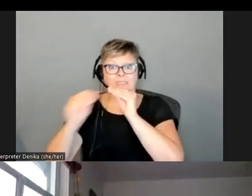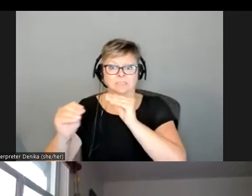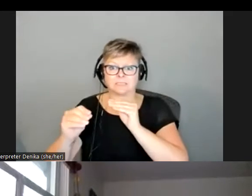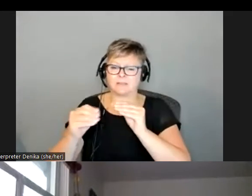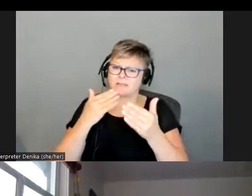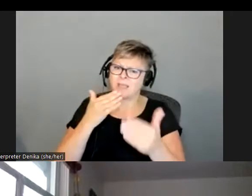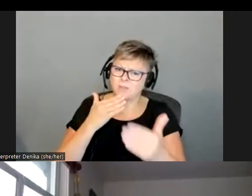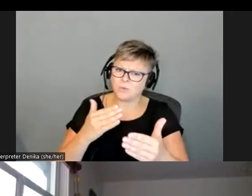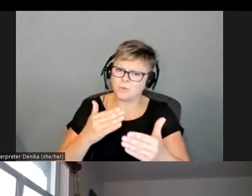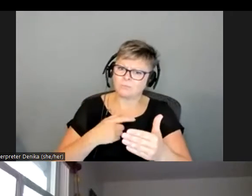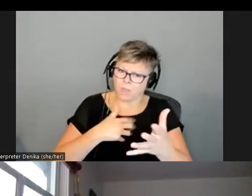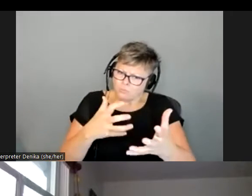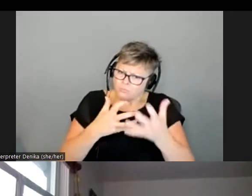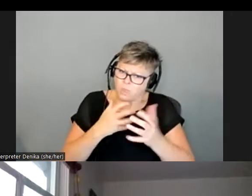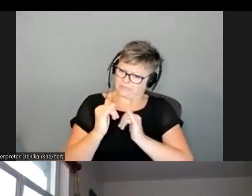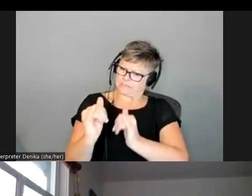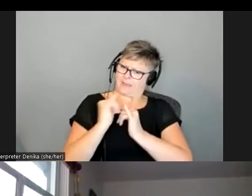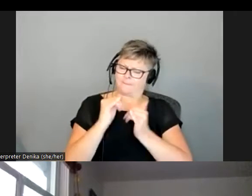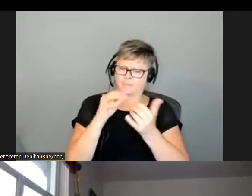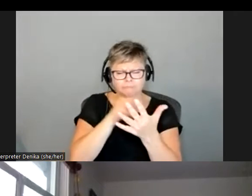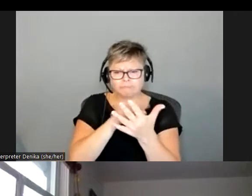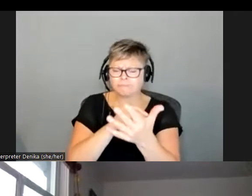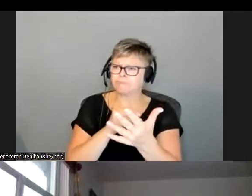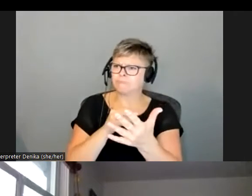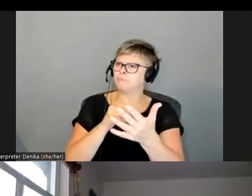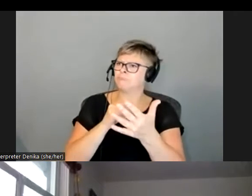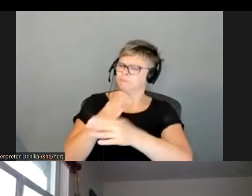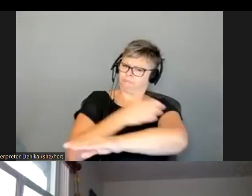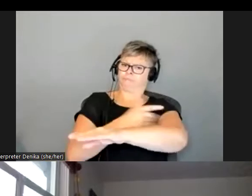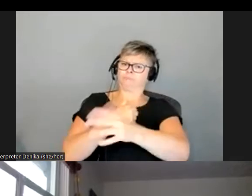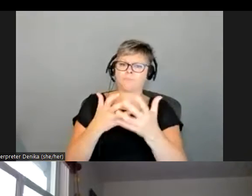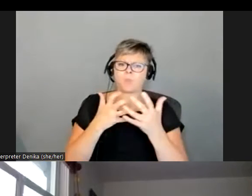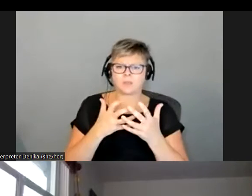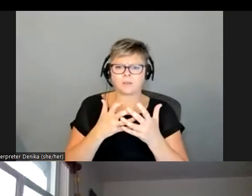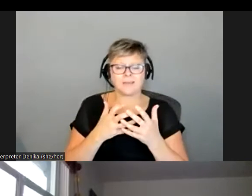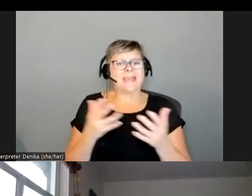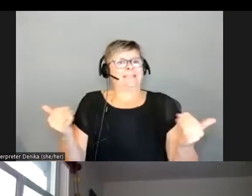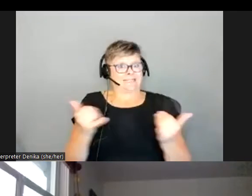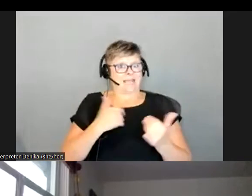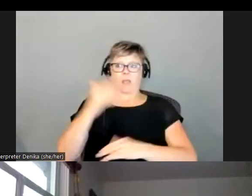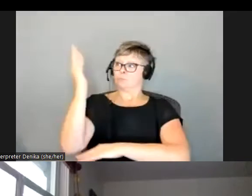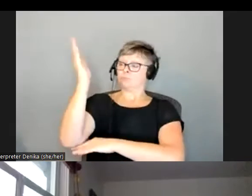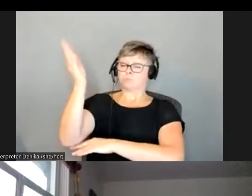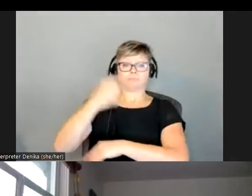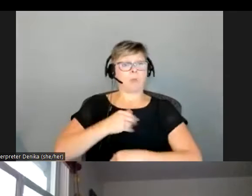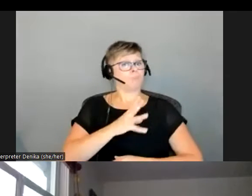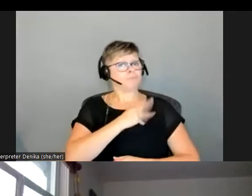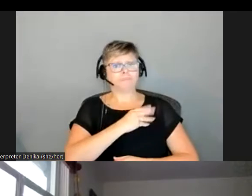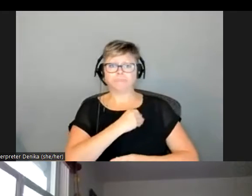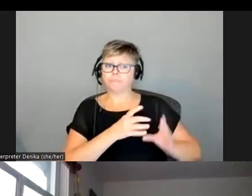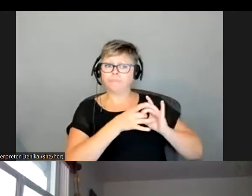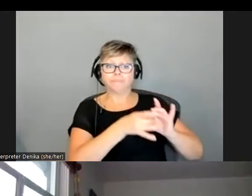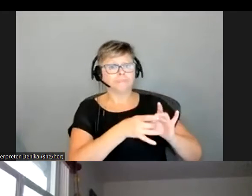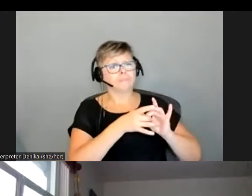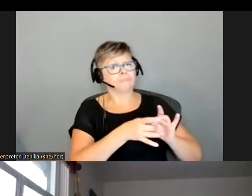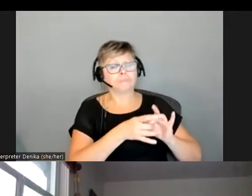also. And when I presented today, it was in a caring, compassionate way that, we need to